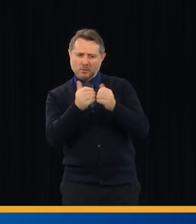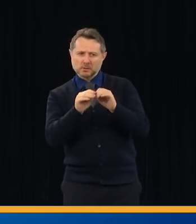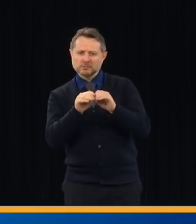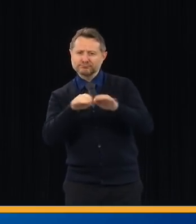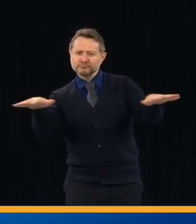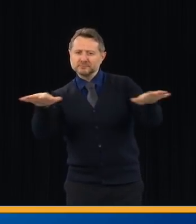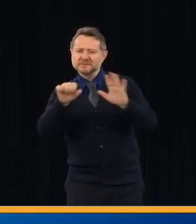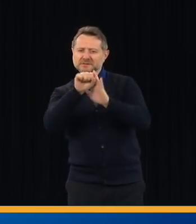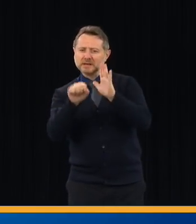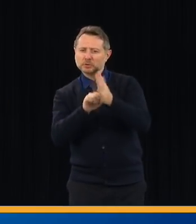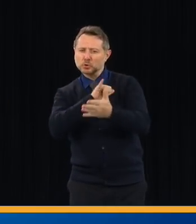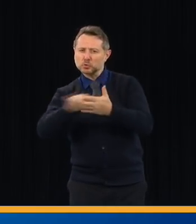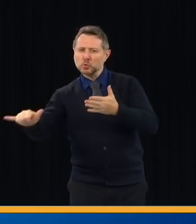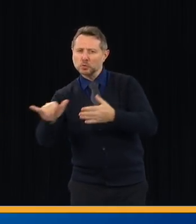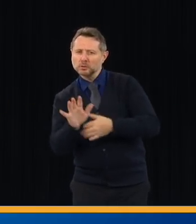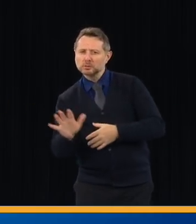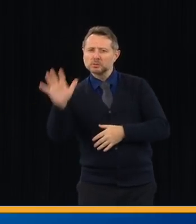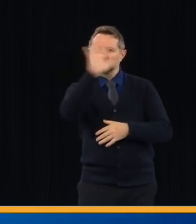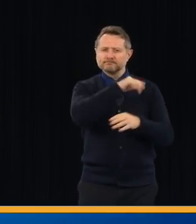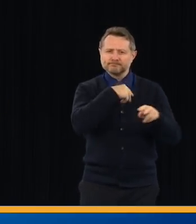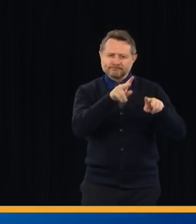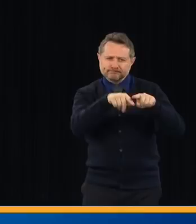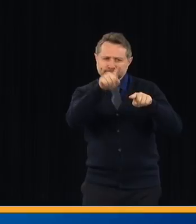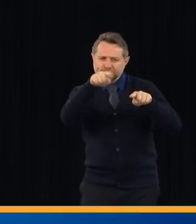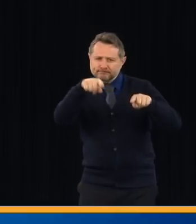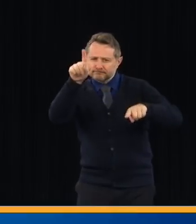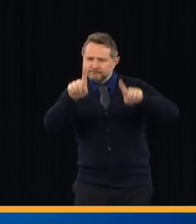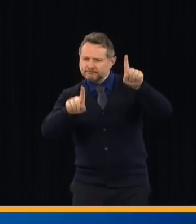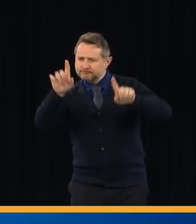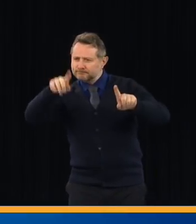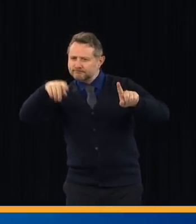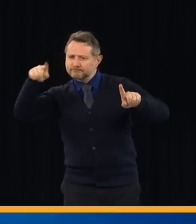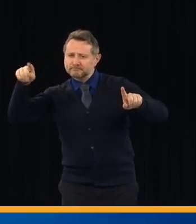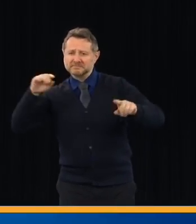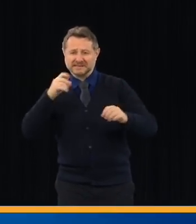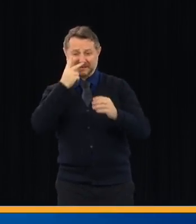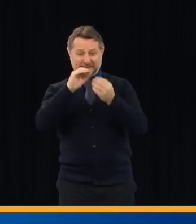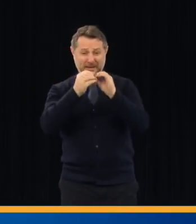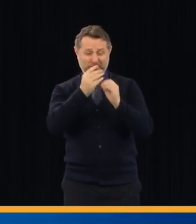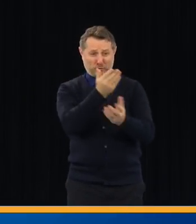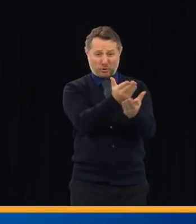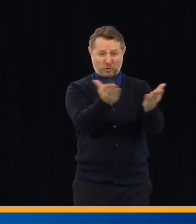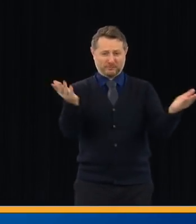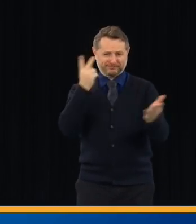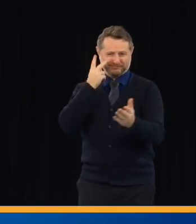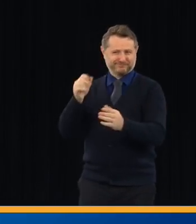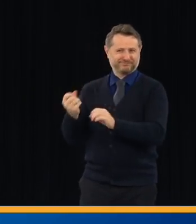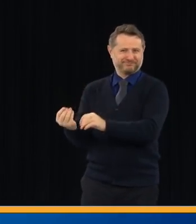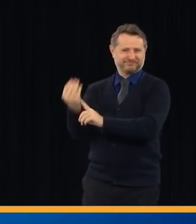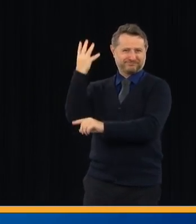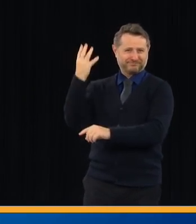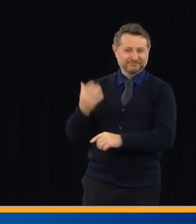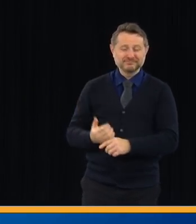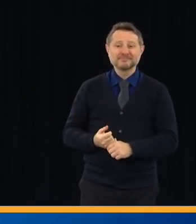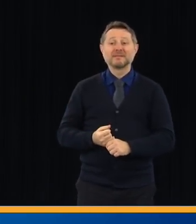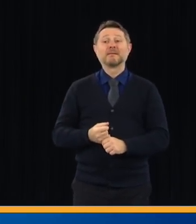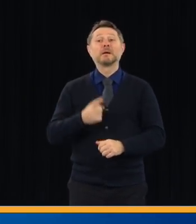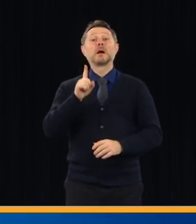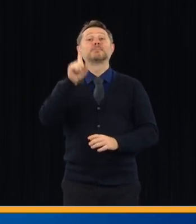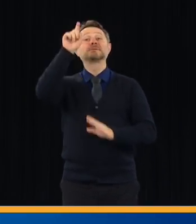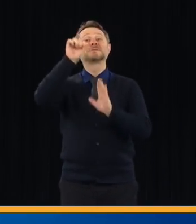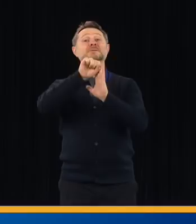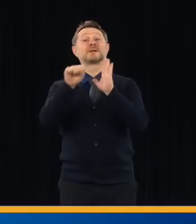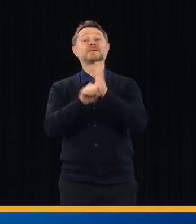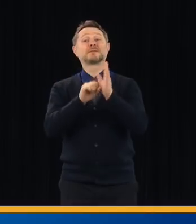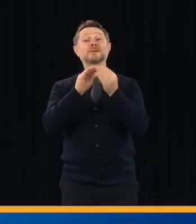chart is what we've been talking about, but you can see it here. The upstate number is